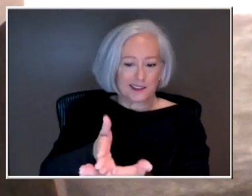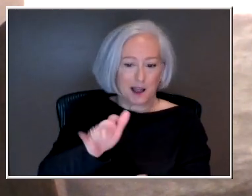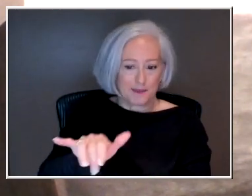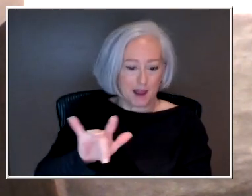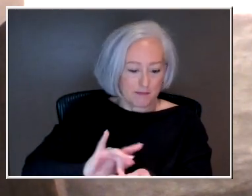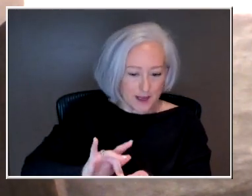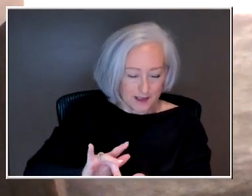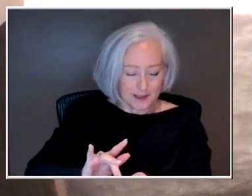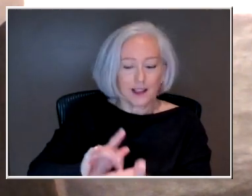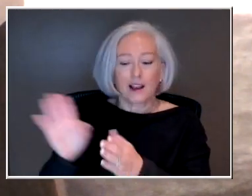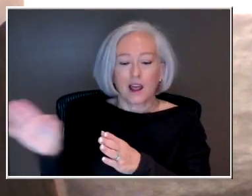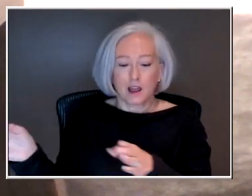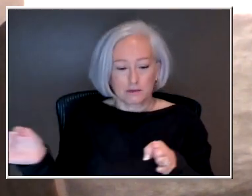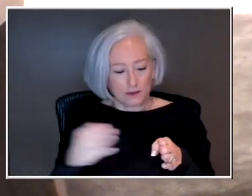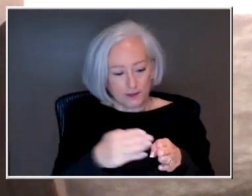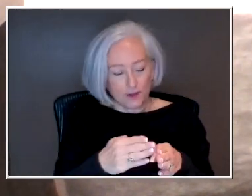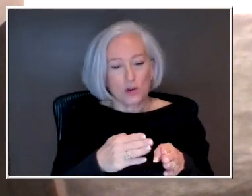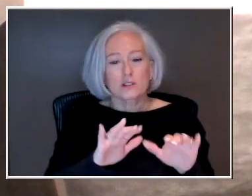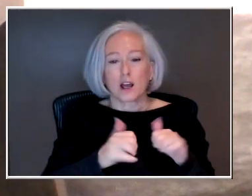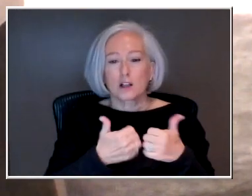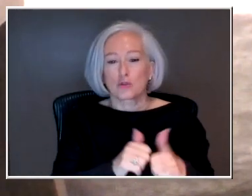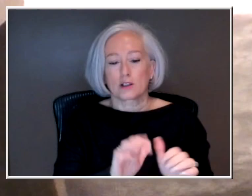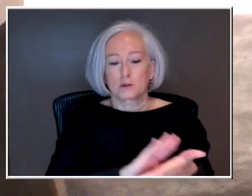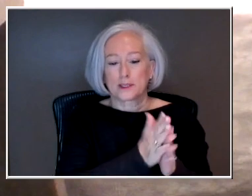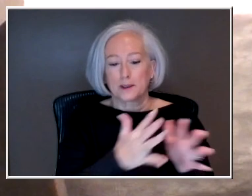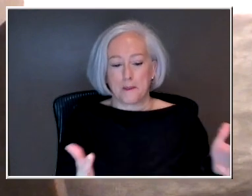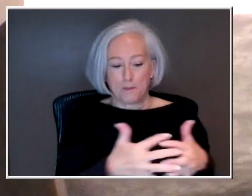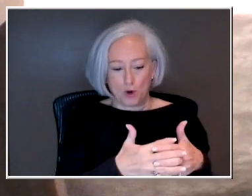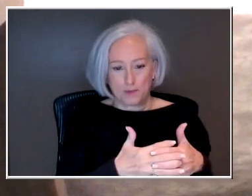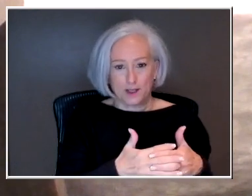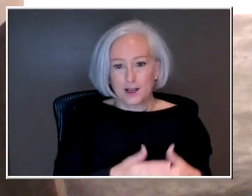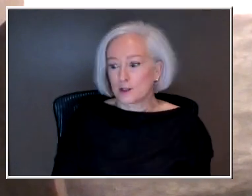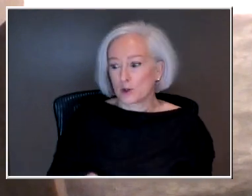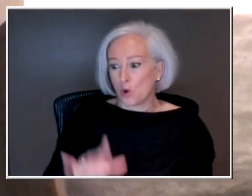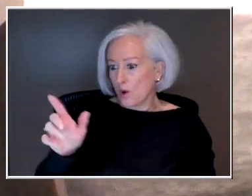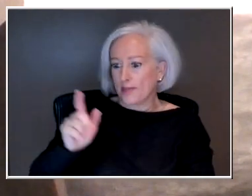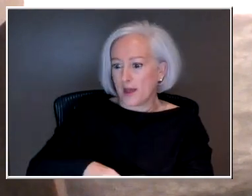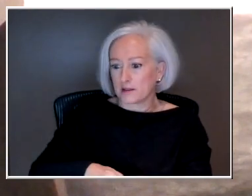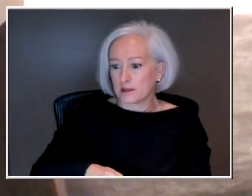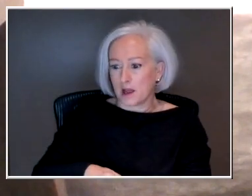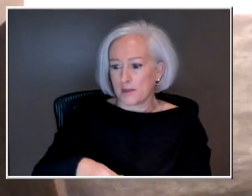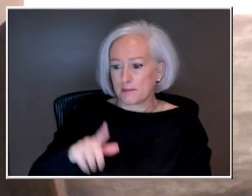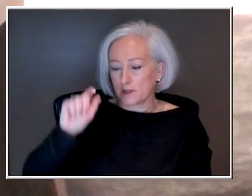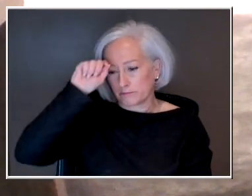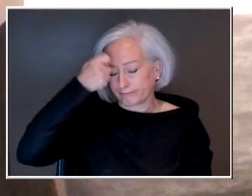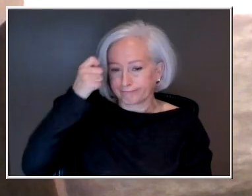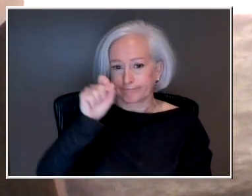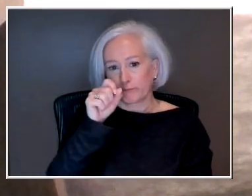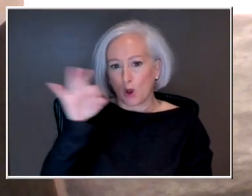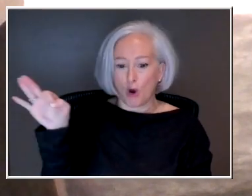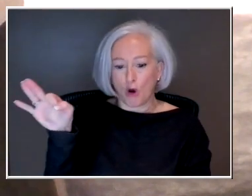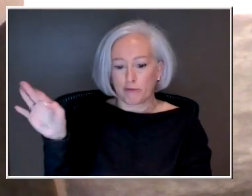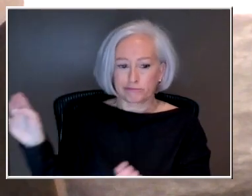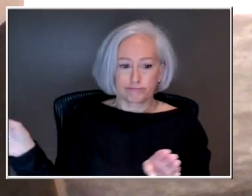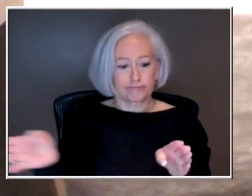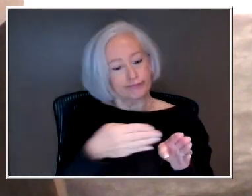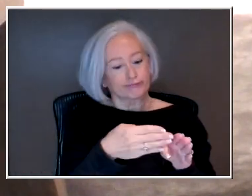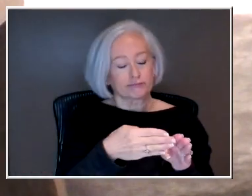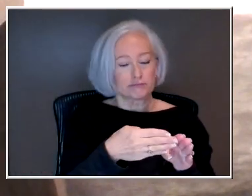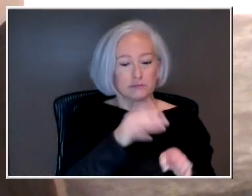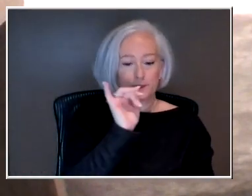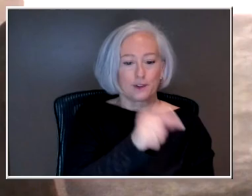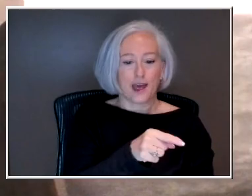So I think I just kind of flipped the switch when it was time to be done with the cancer treatment and move on to the